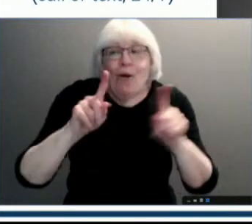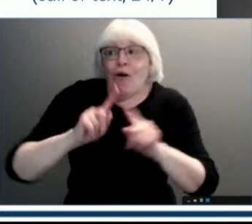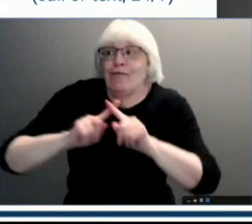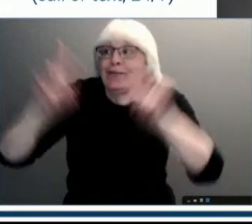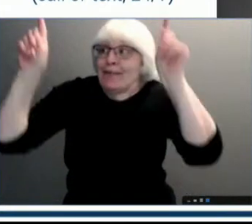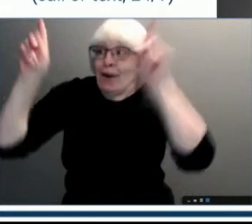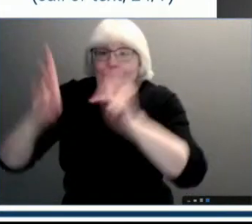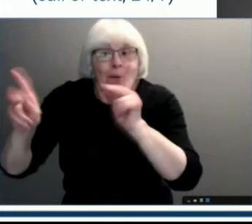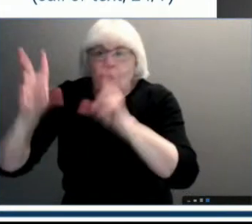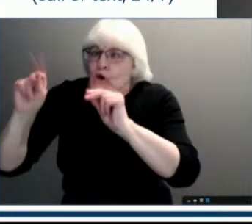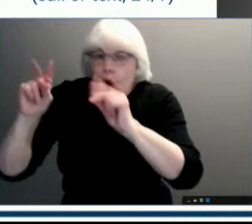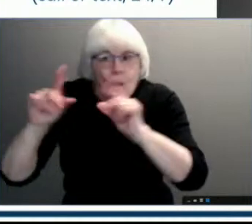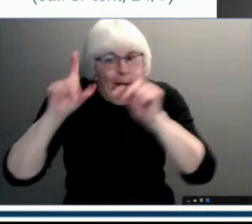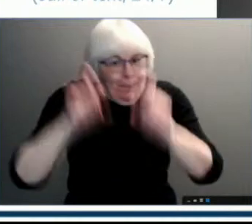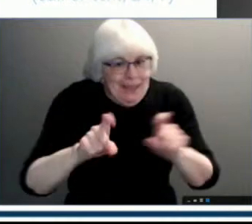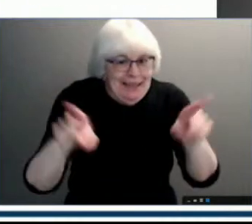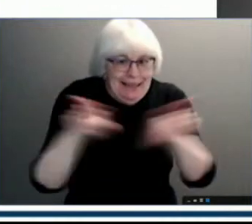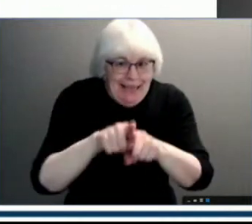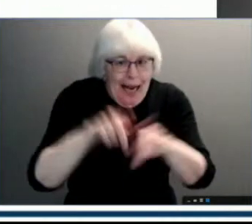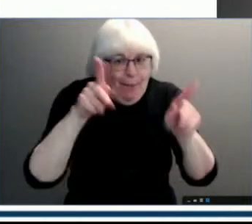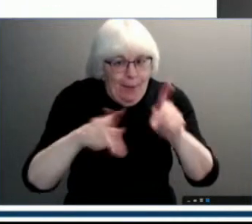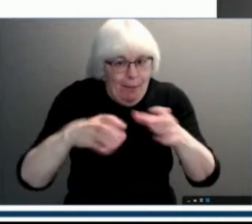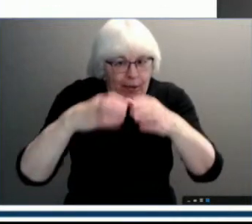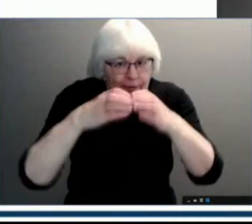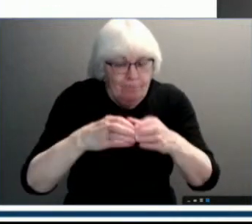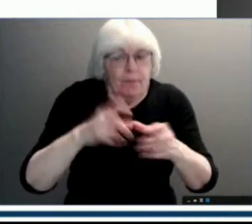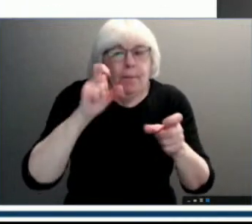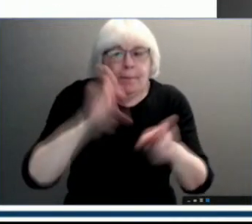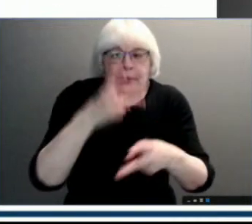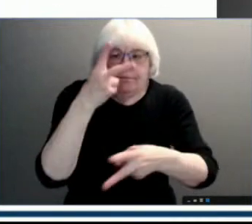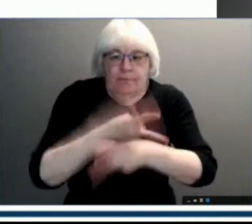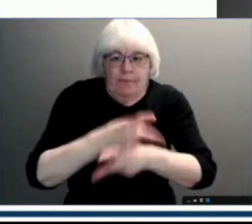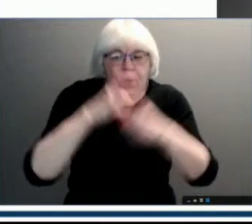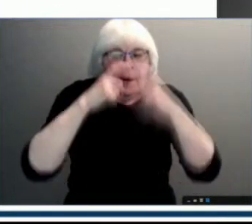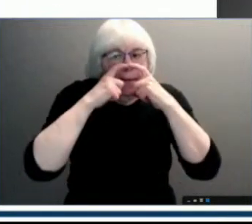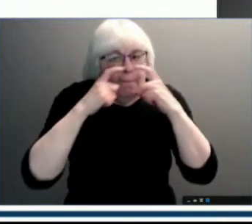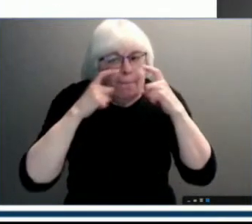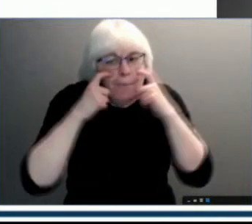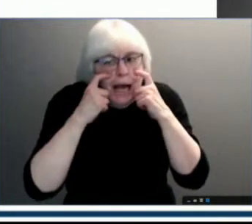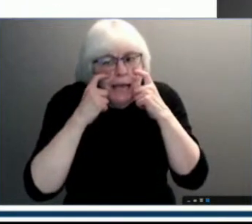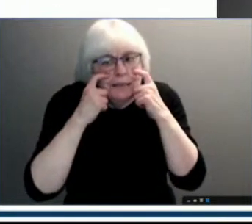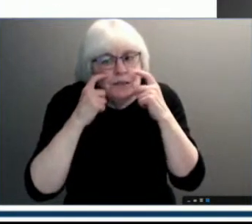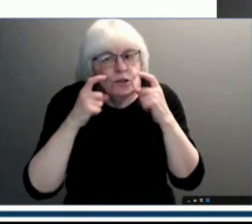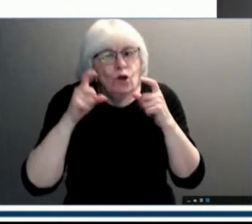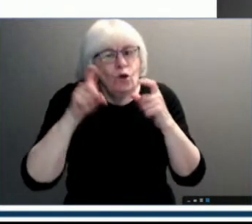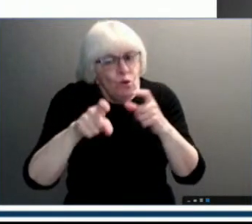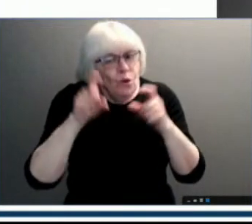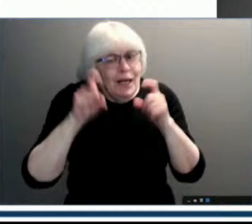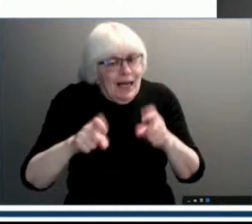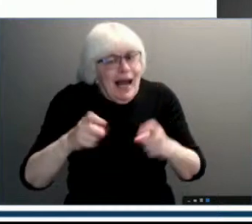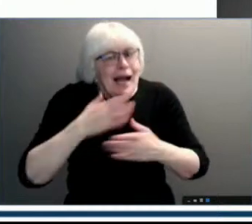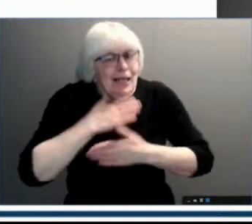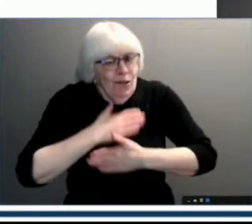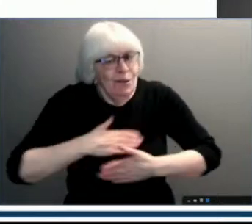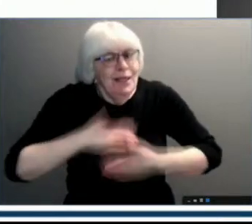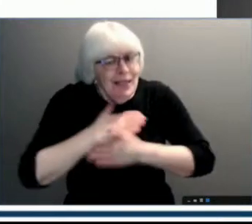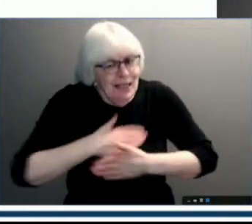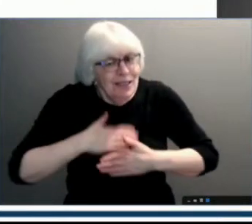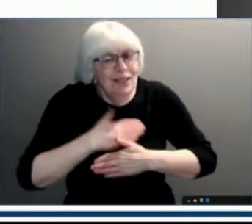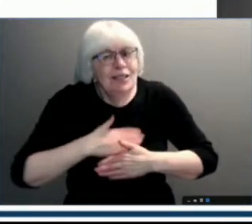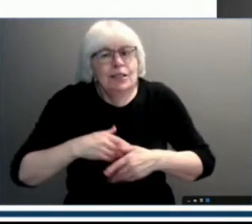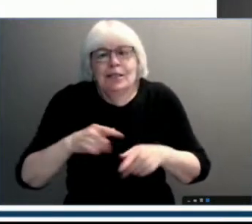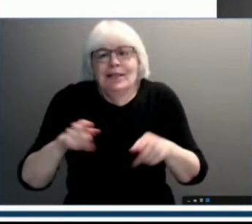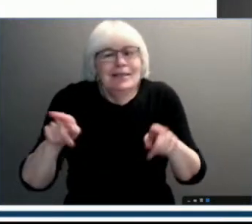So yeah, we're not saying you can't enjoy New Year's, but like we said, like Christmas, Boxing Day, the last weekend, enjoy